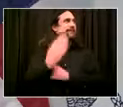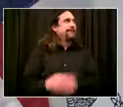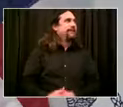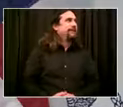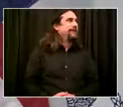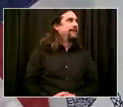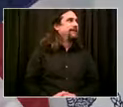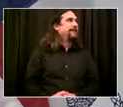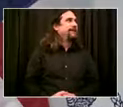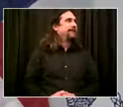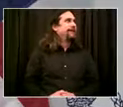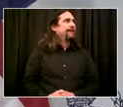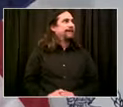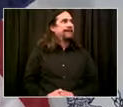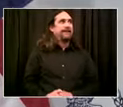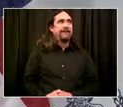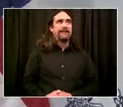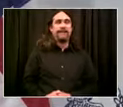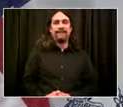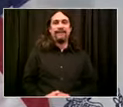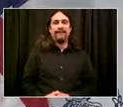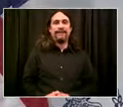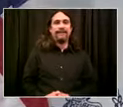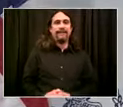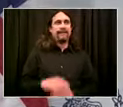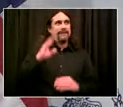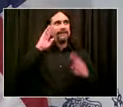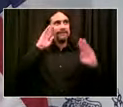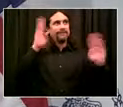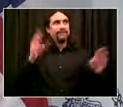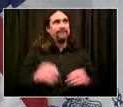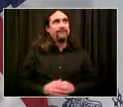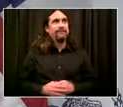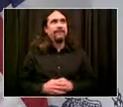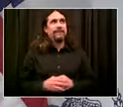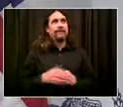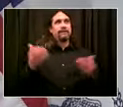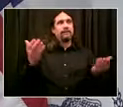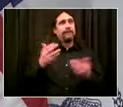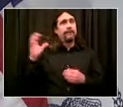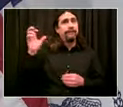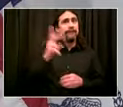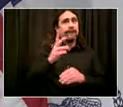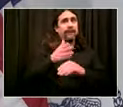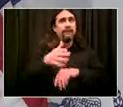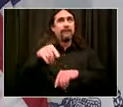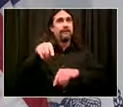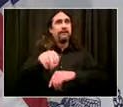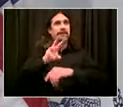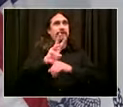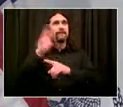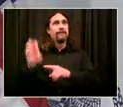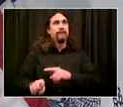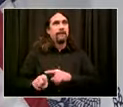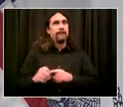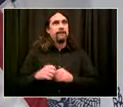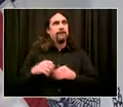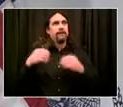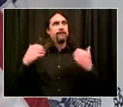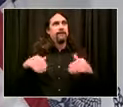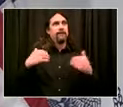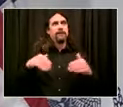We continue pushing back the coronavirus at the grassroots where people need the vaccine the most. Yesterday, I